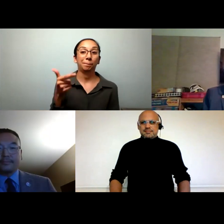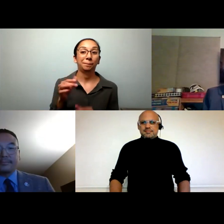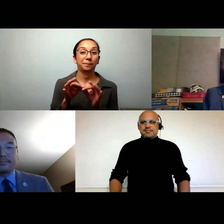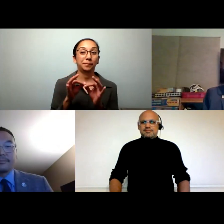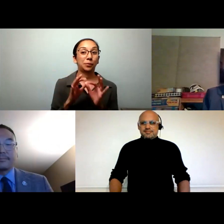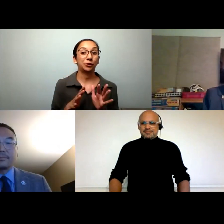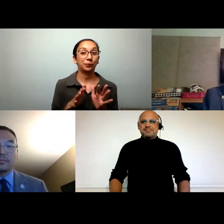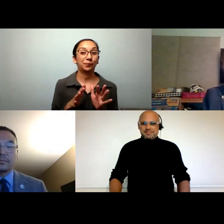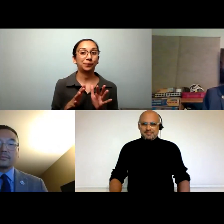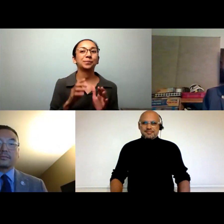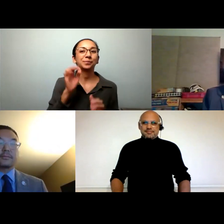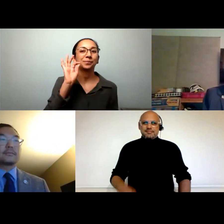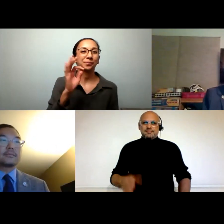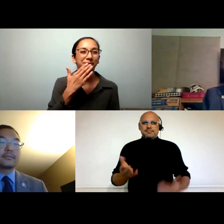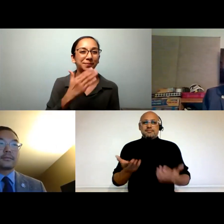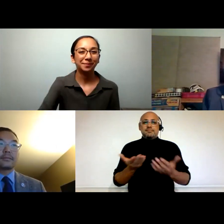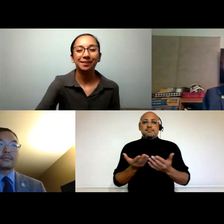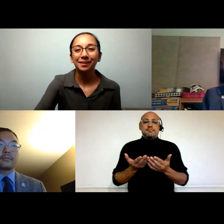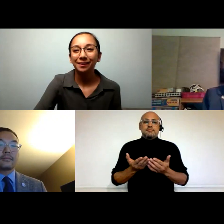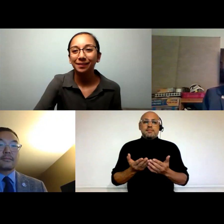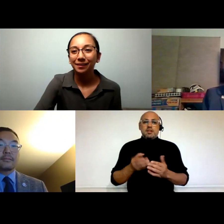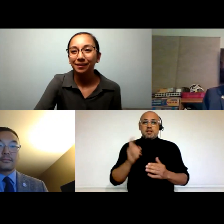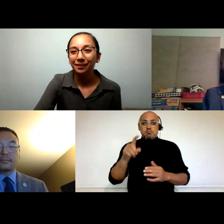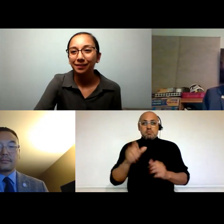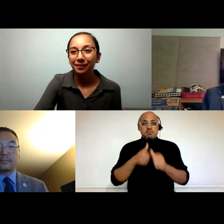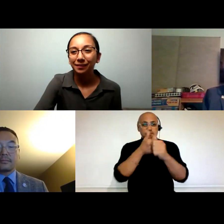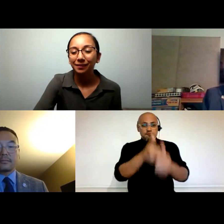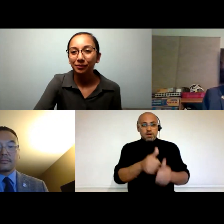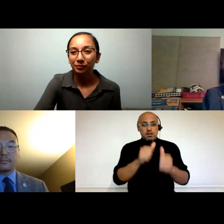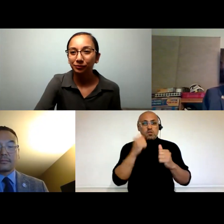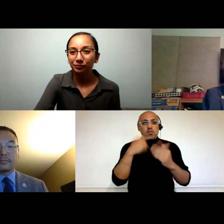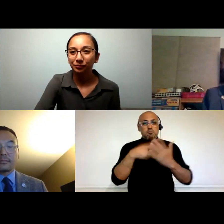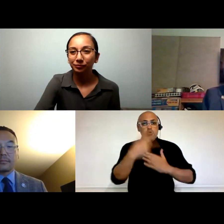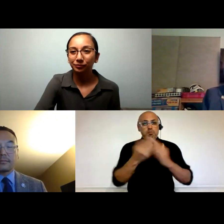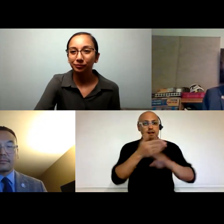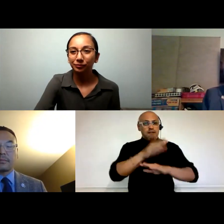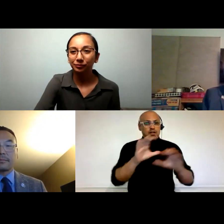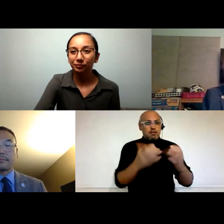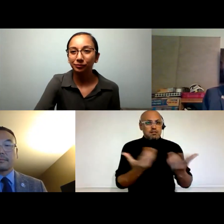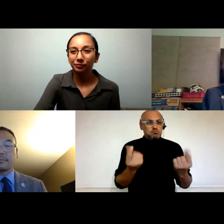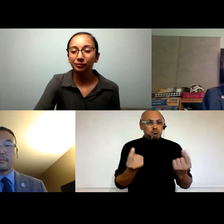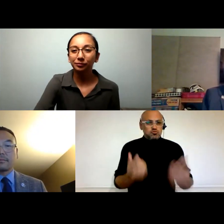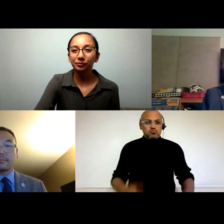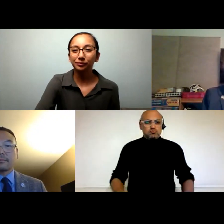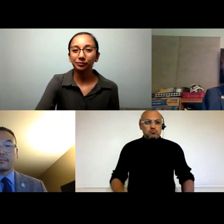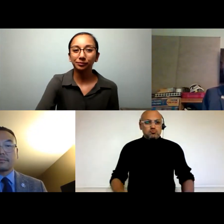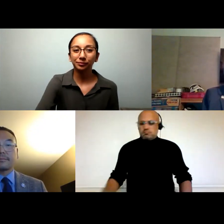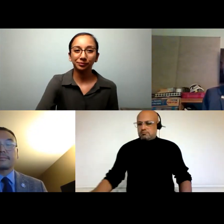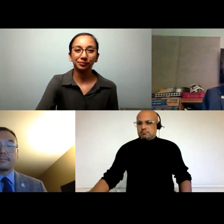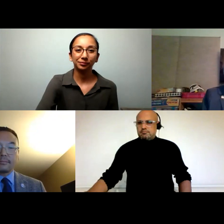What safety measures must the district follow for after-school